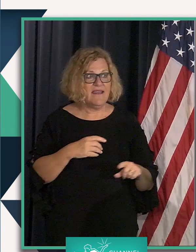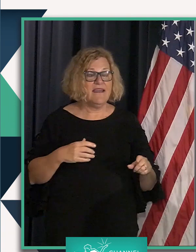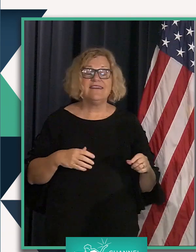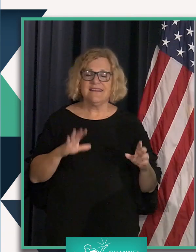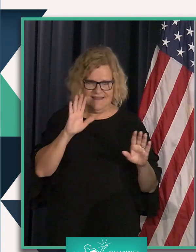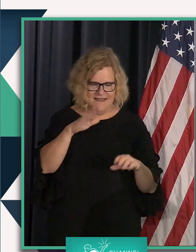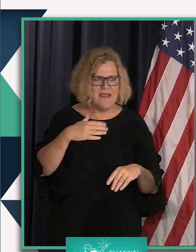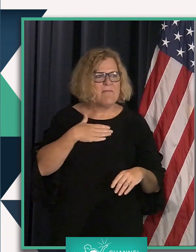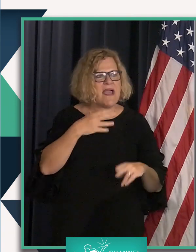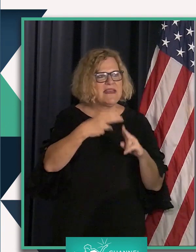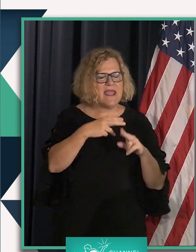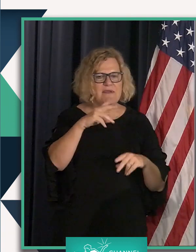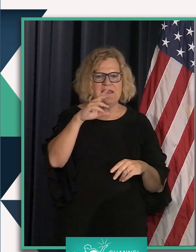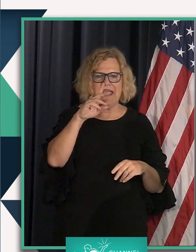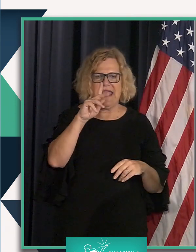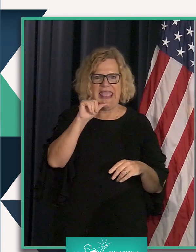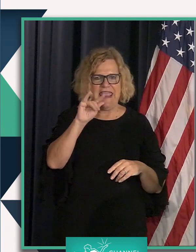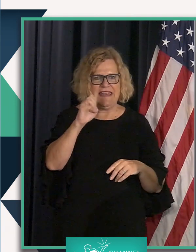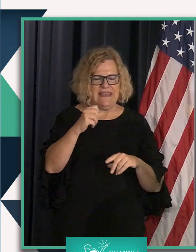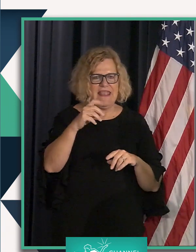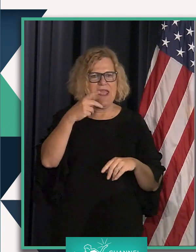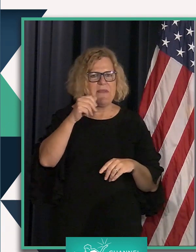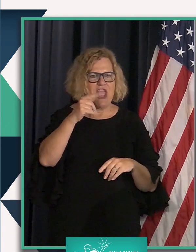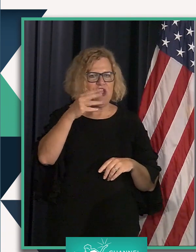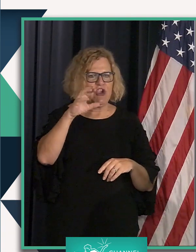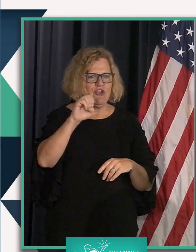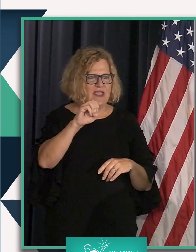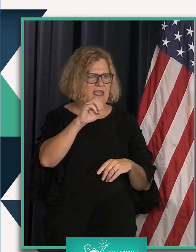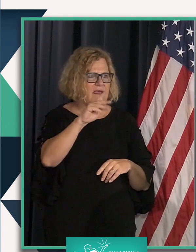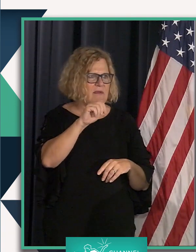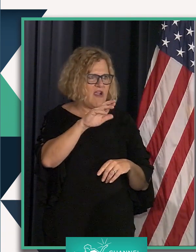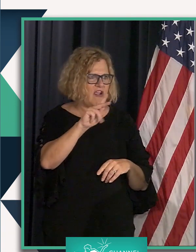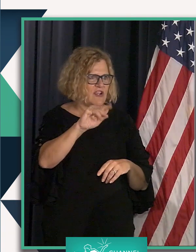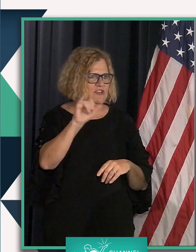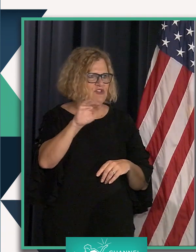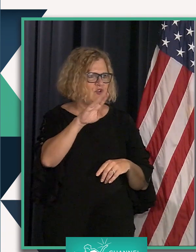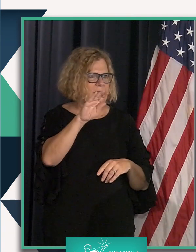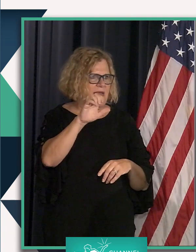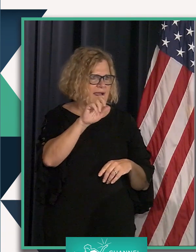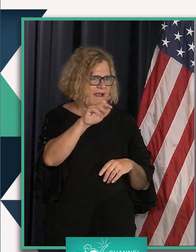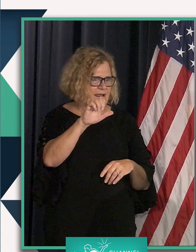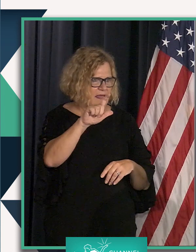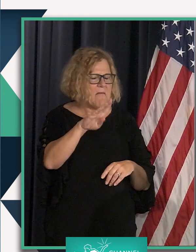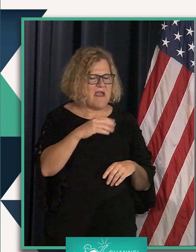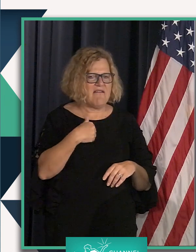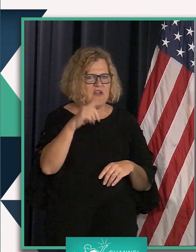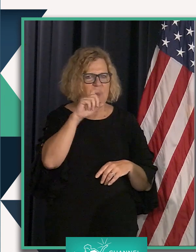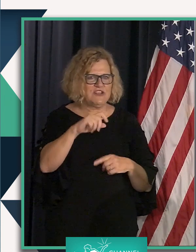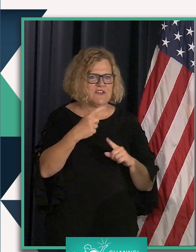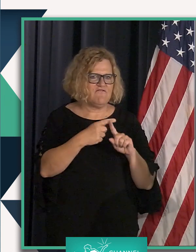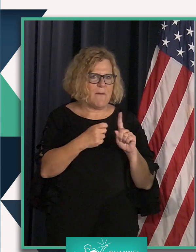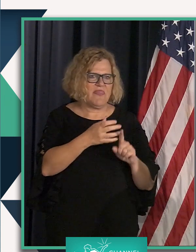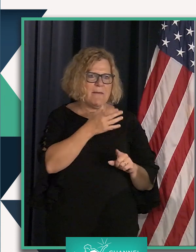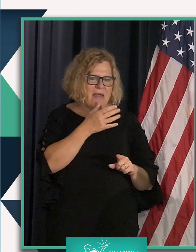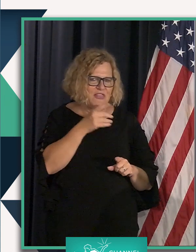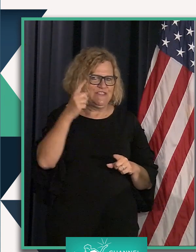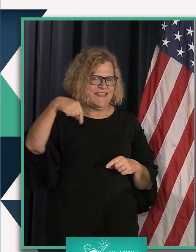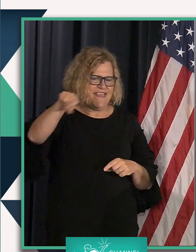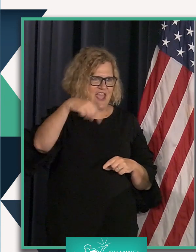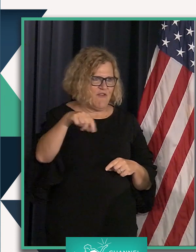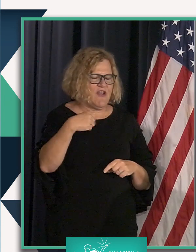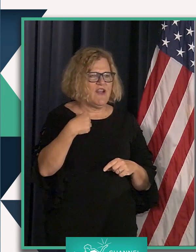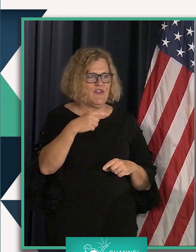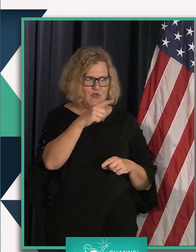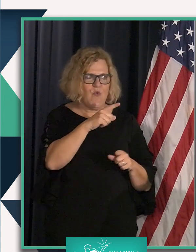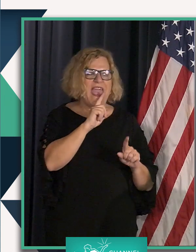is Katie Moreno-Elst, and I'm in Pingree Park and a member of the Junior Block Club. So I have questions from the mothers there. You